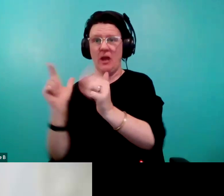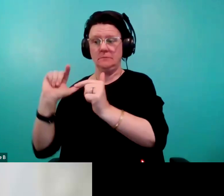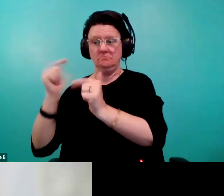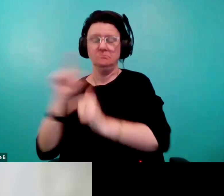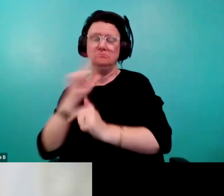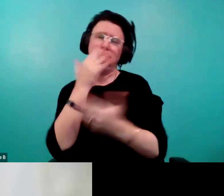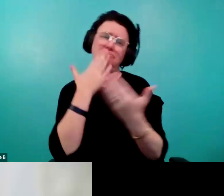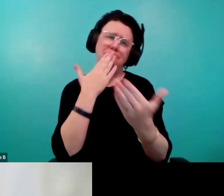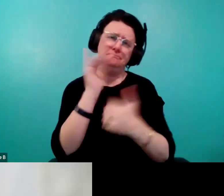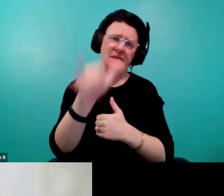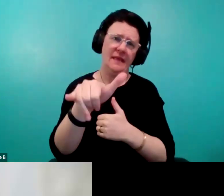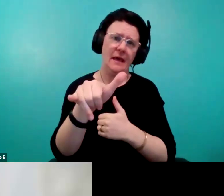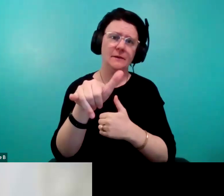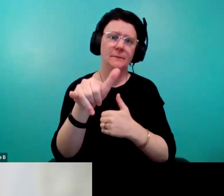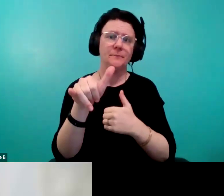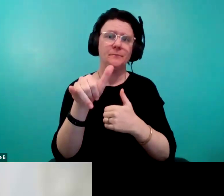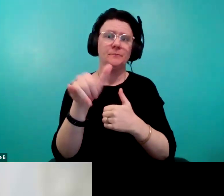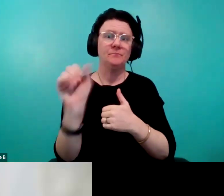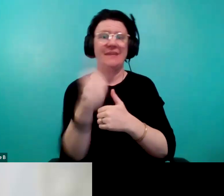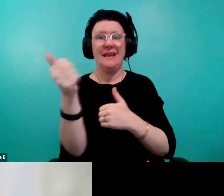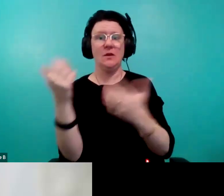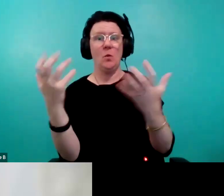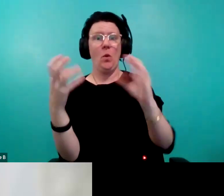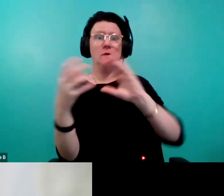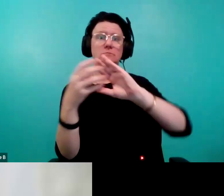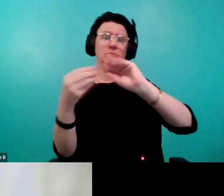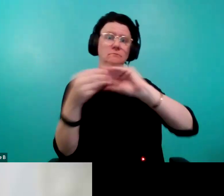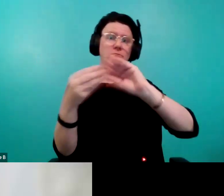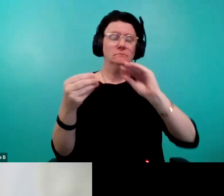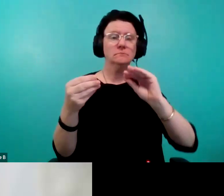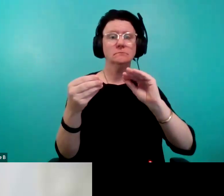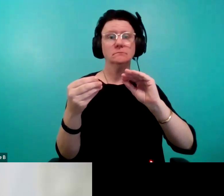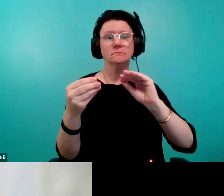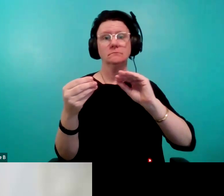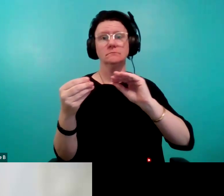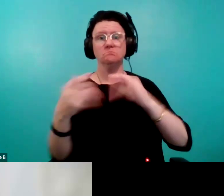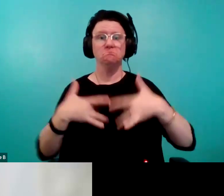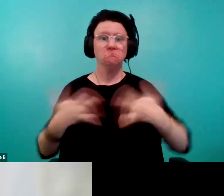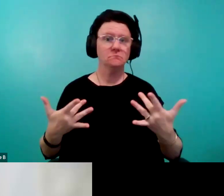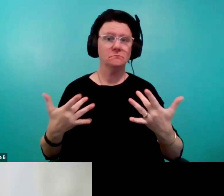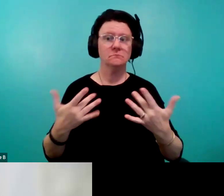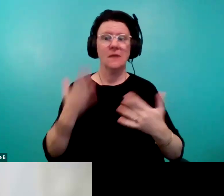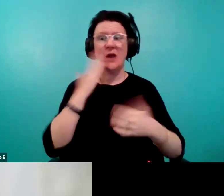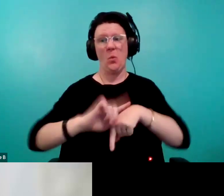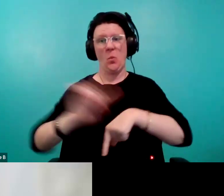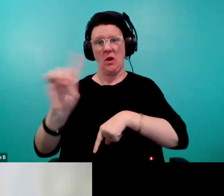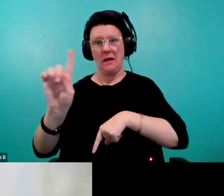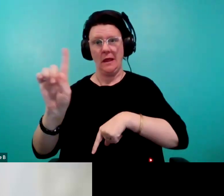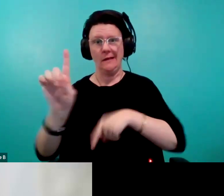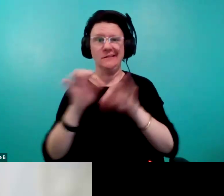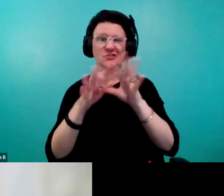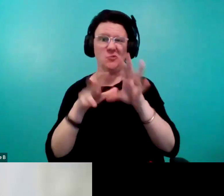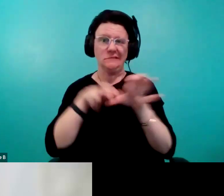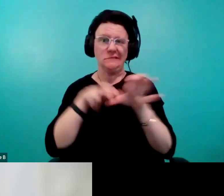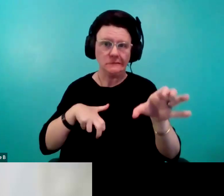we appreciate too, but anybody who would like to share what's going on. We're right at 1 o'clock, so we're going to lose our